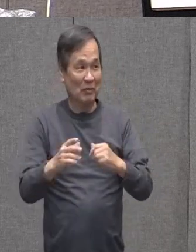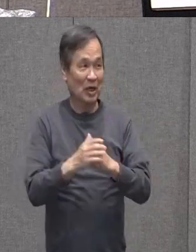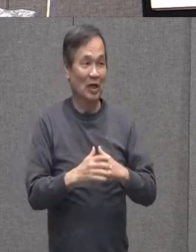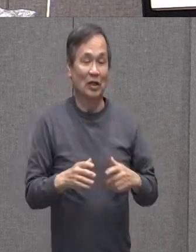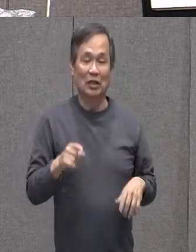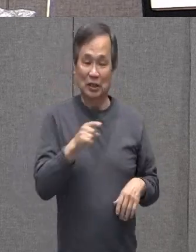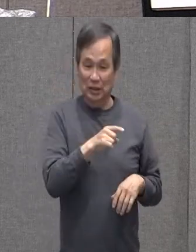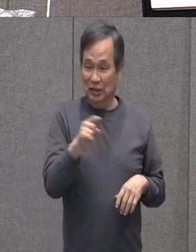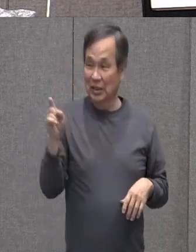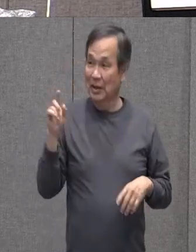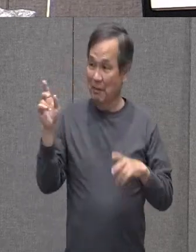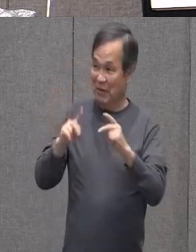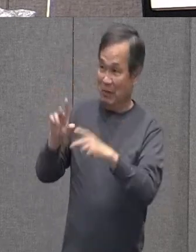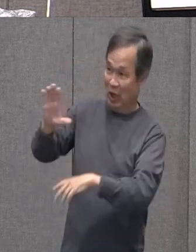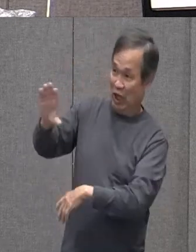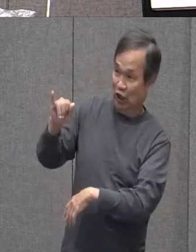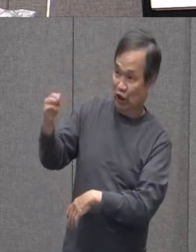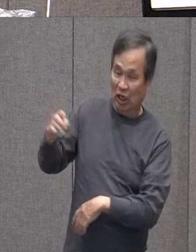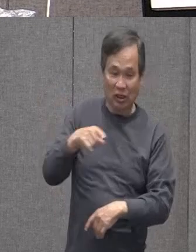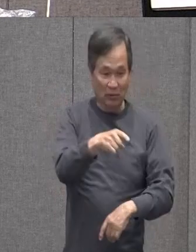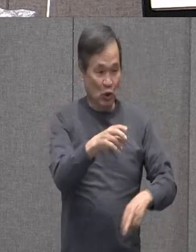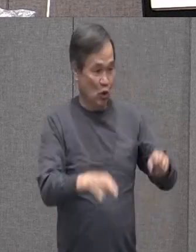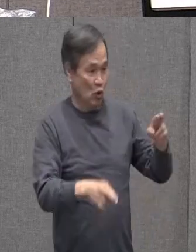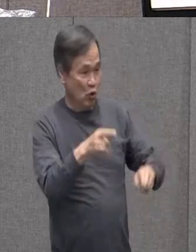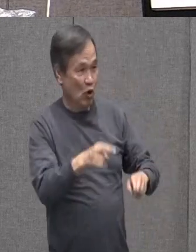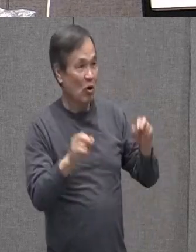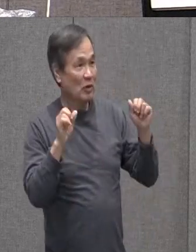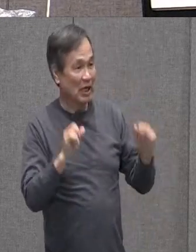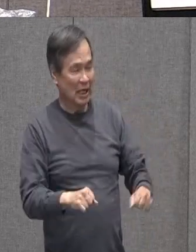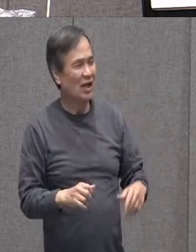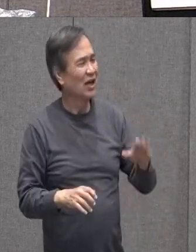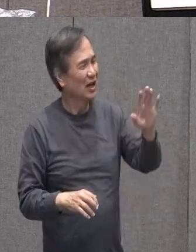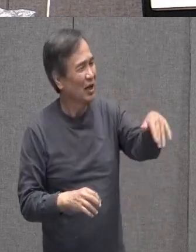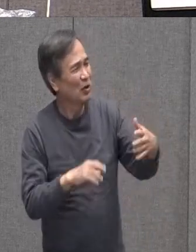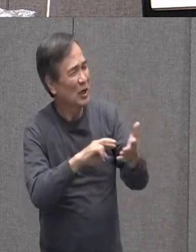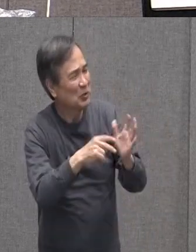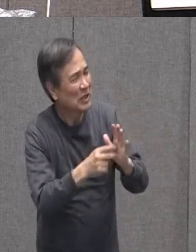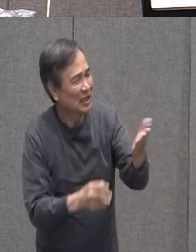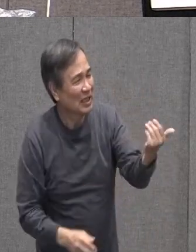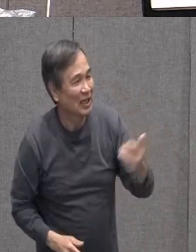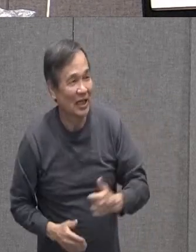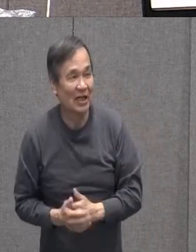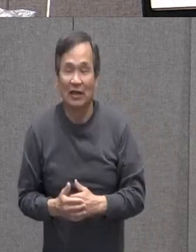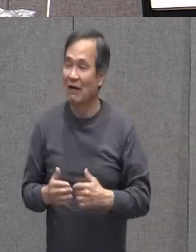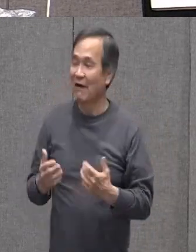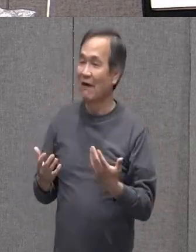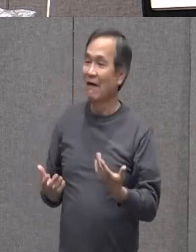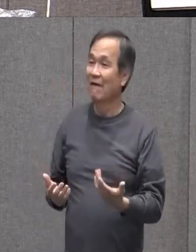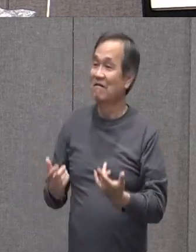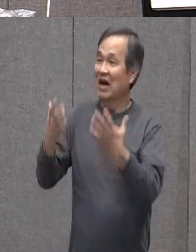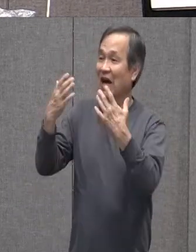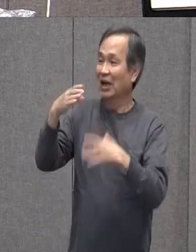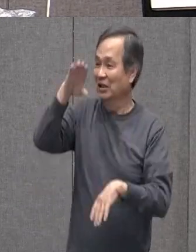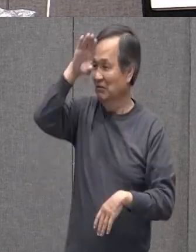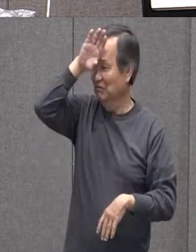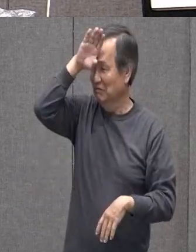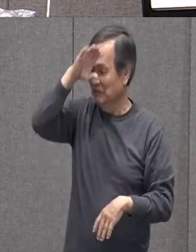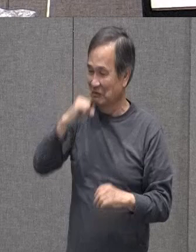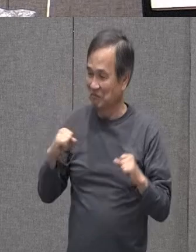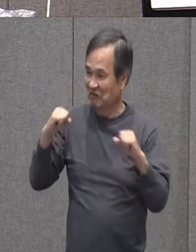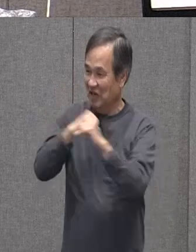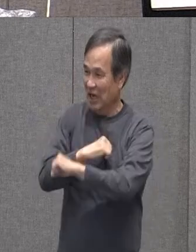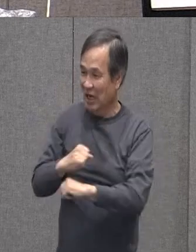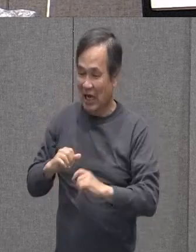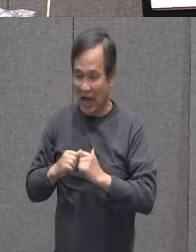humans do. And so we were thinking... Hazardous, like for example, what would you mean? There's firefighters. We were trying to think of ways